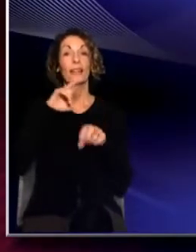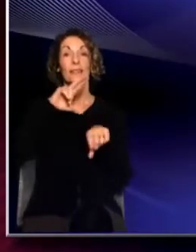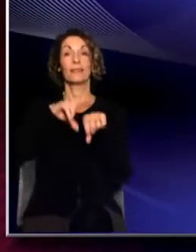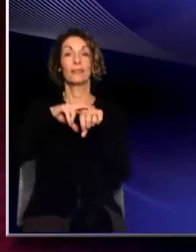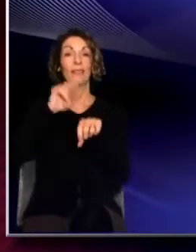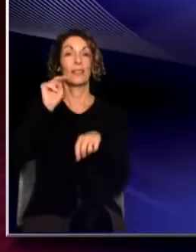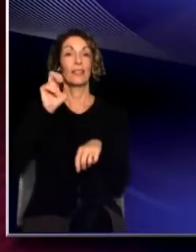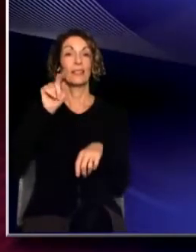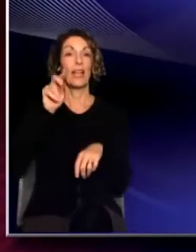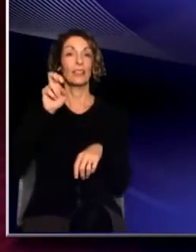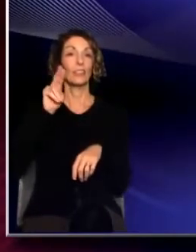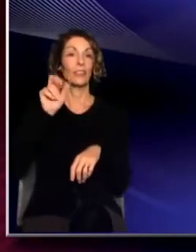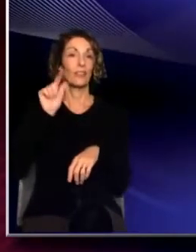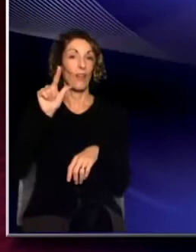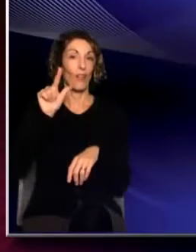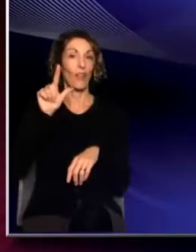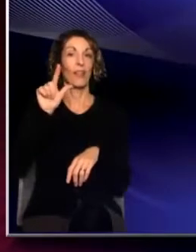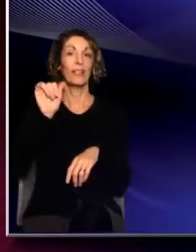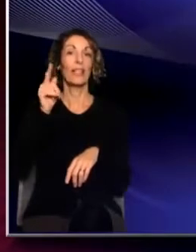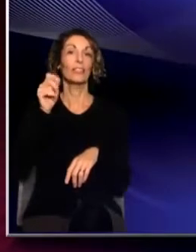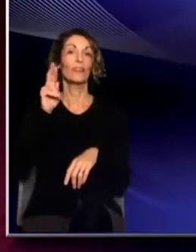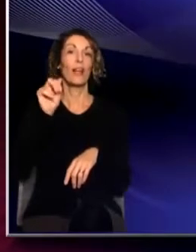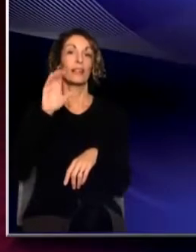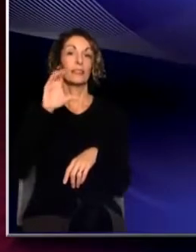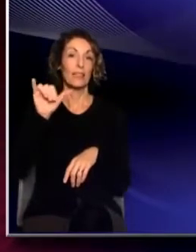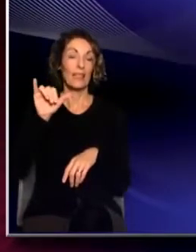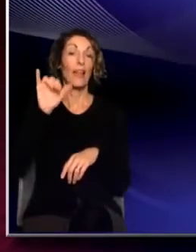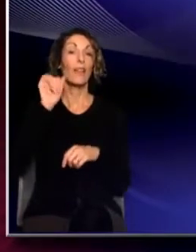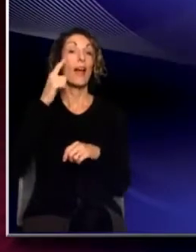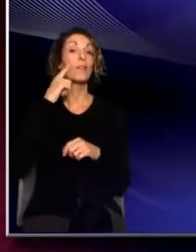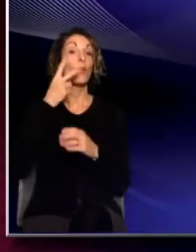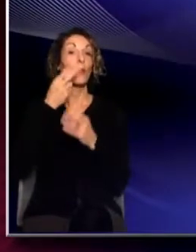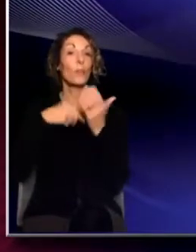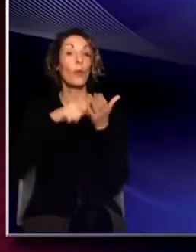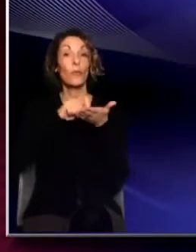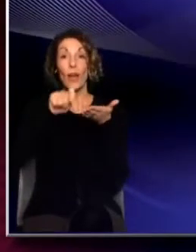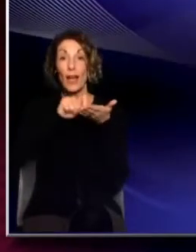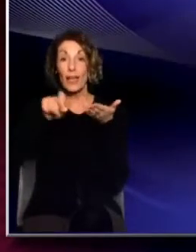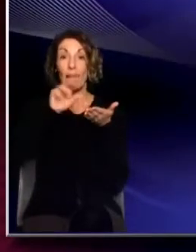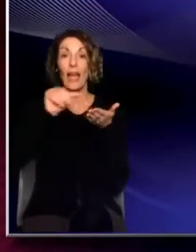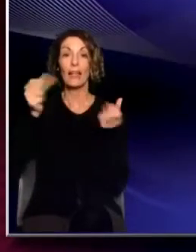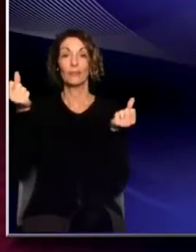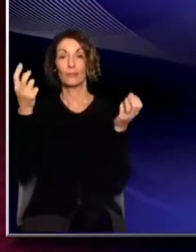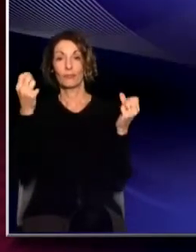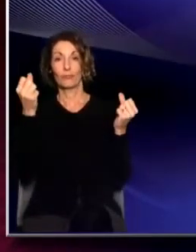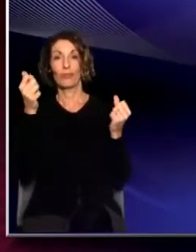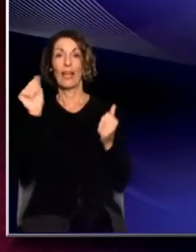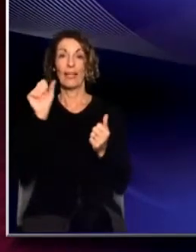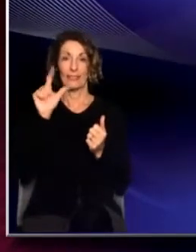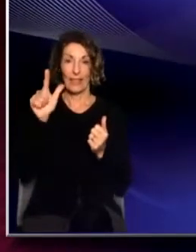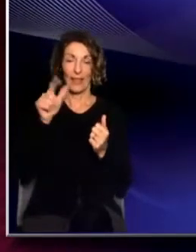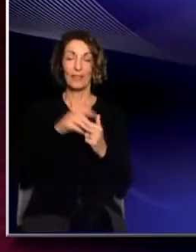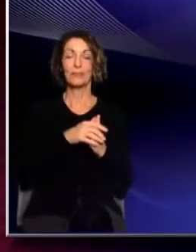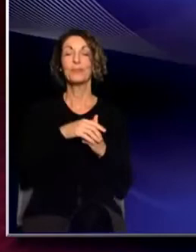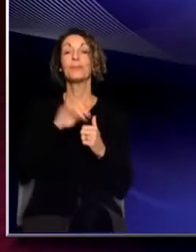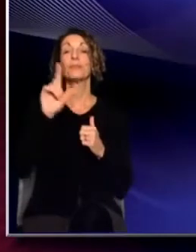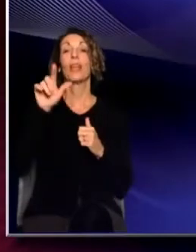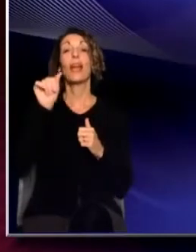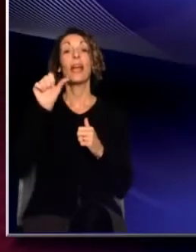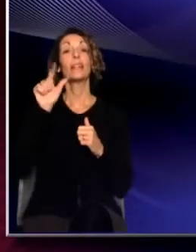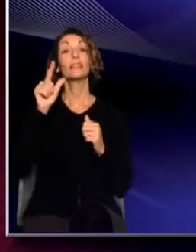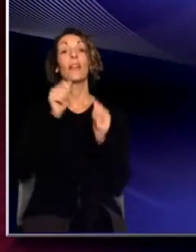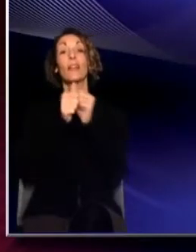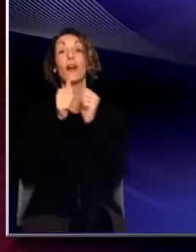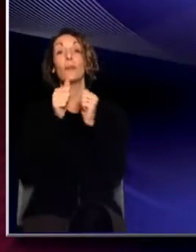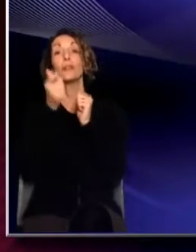So it's a literacy competition, both in writing and in ASL. The ASL competition, we had several